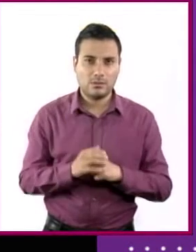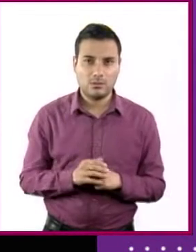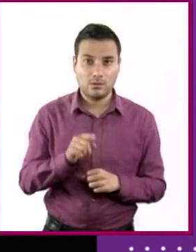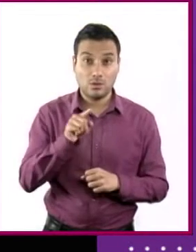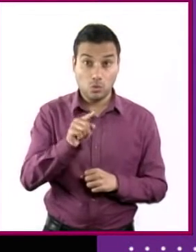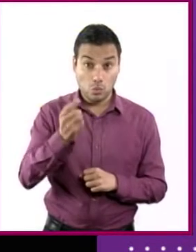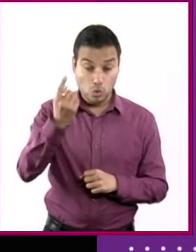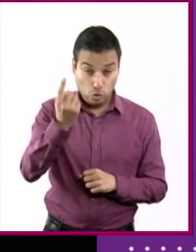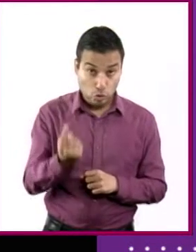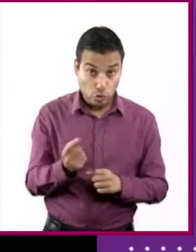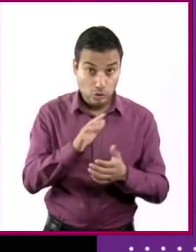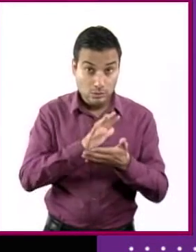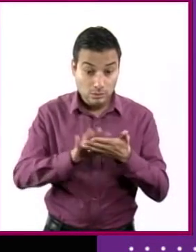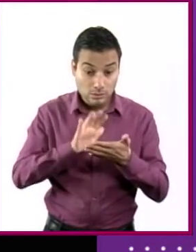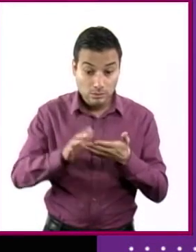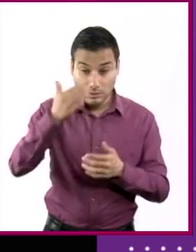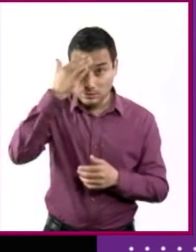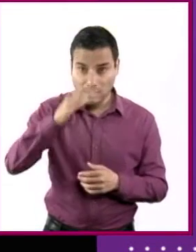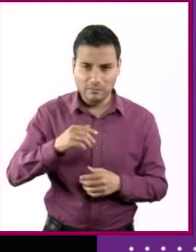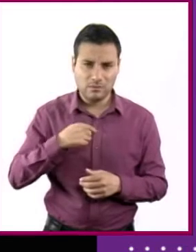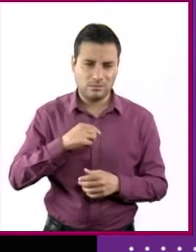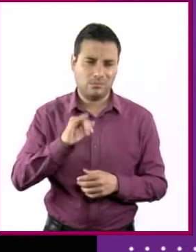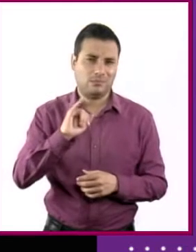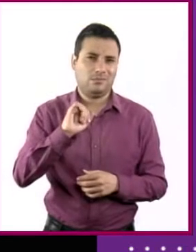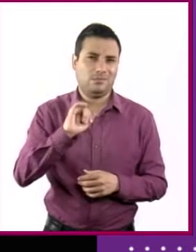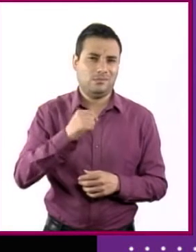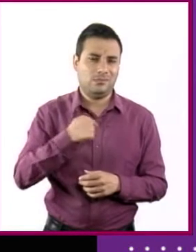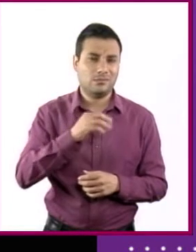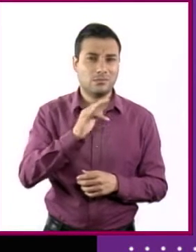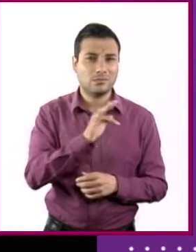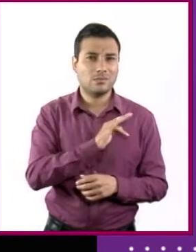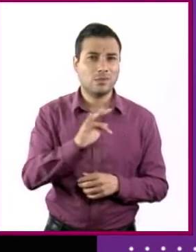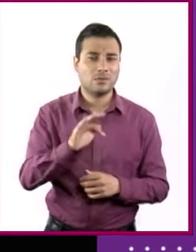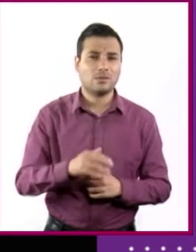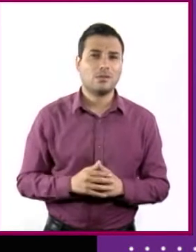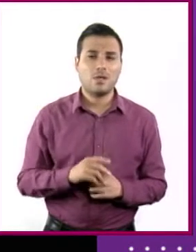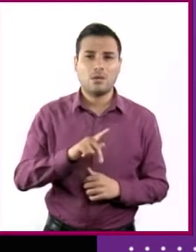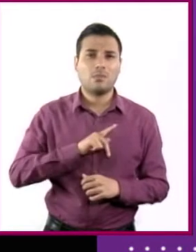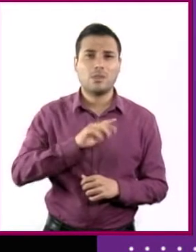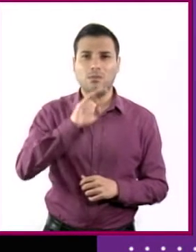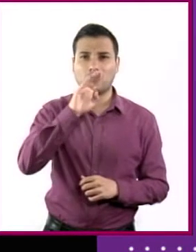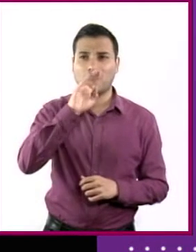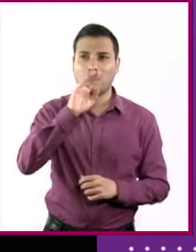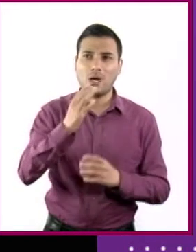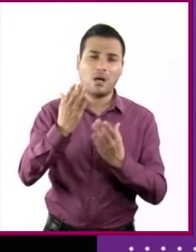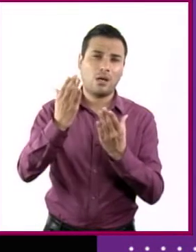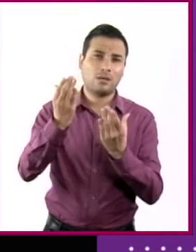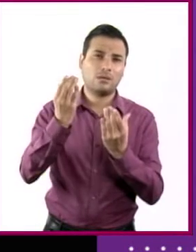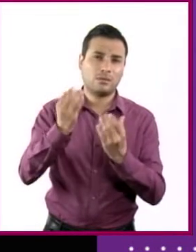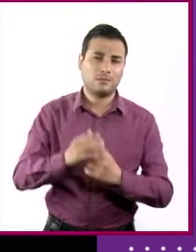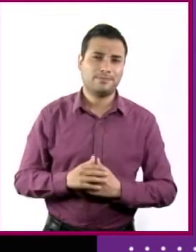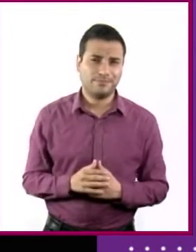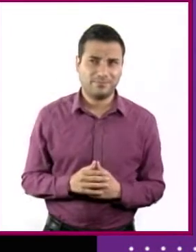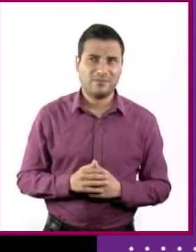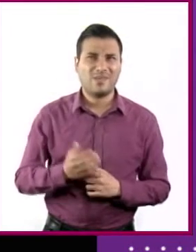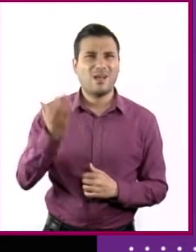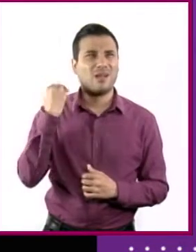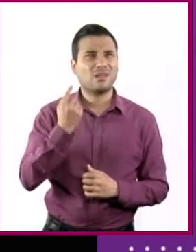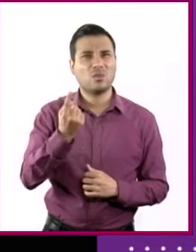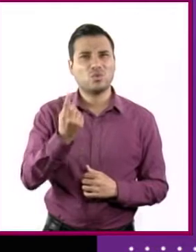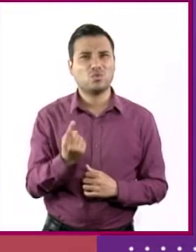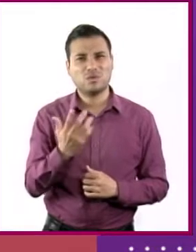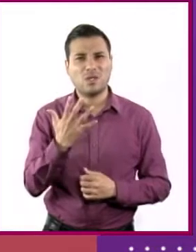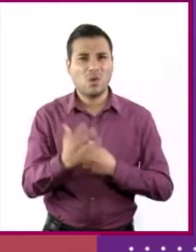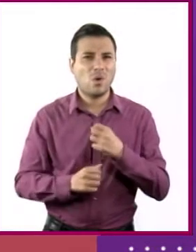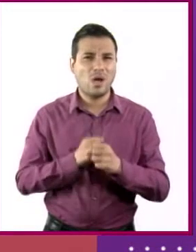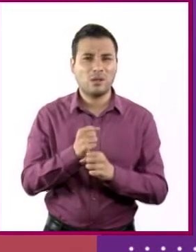you were a child? Yes, I could. My mother taught me how to read when I was 5.